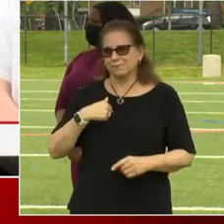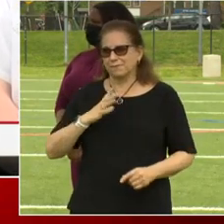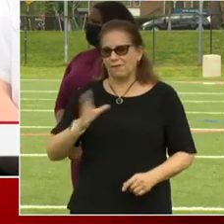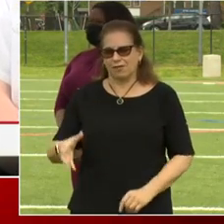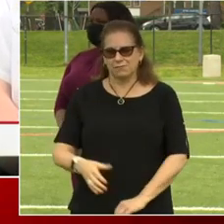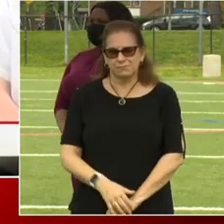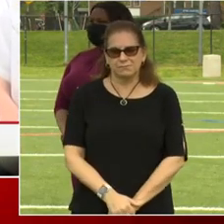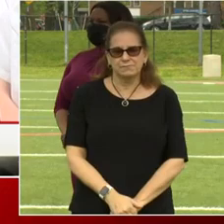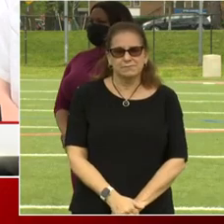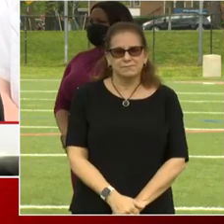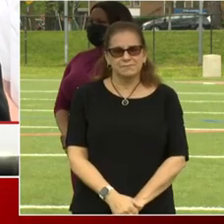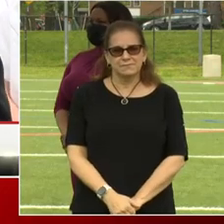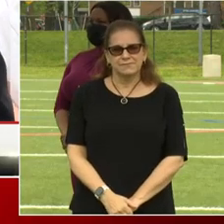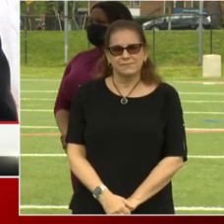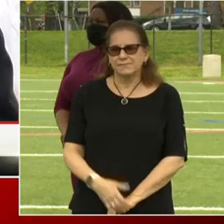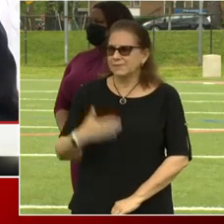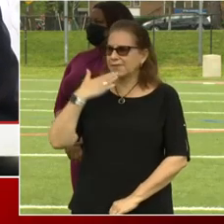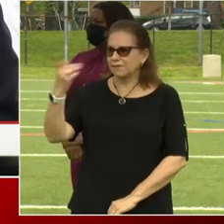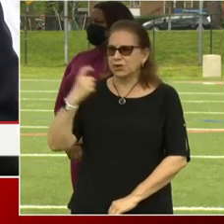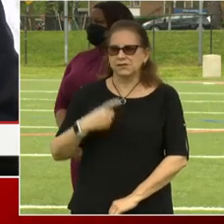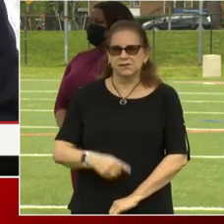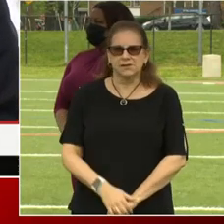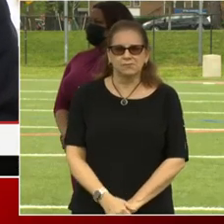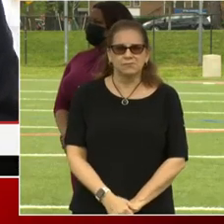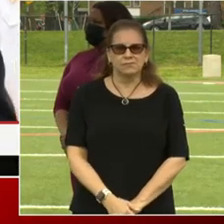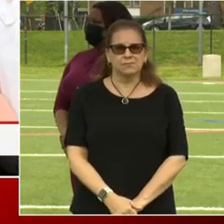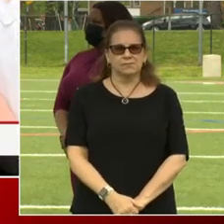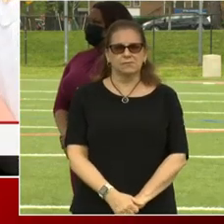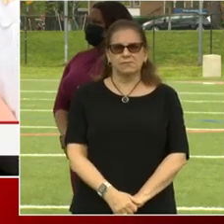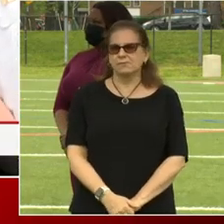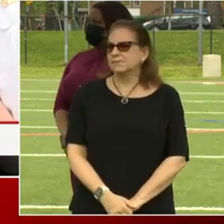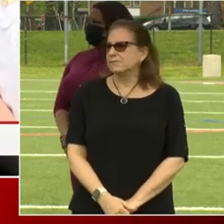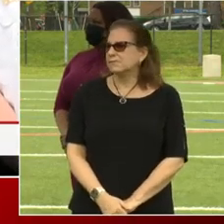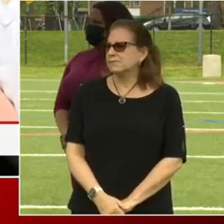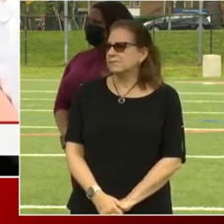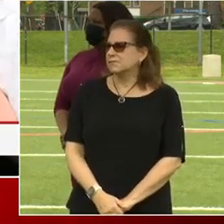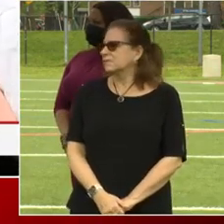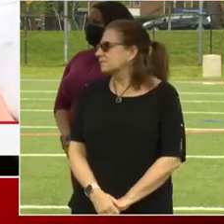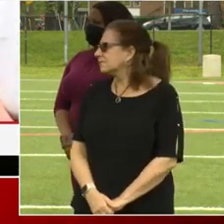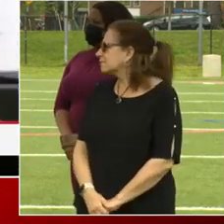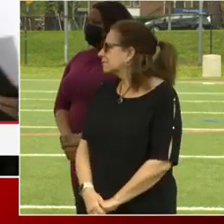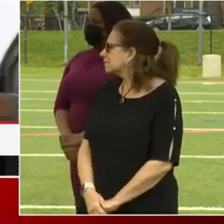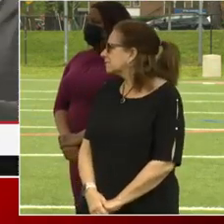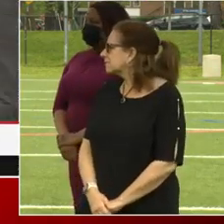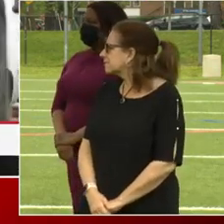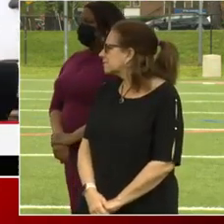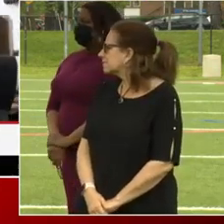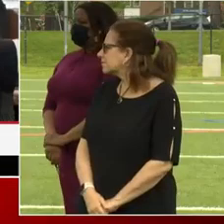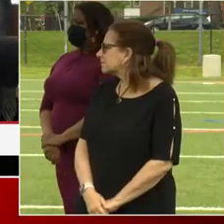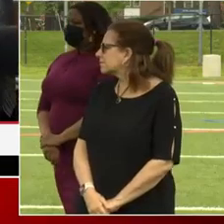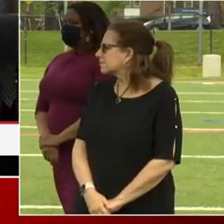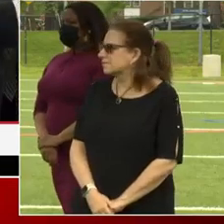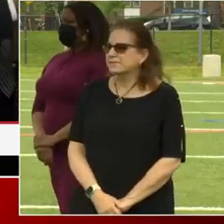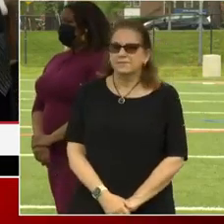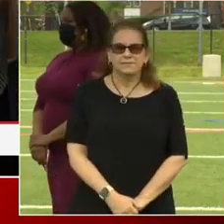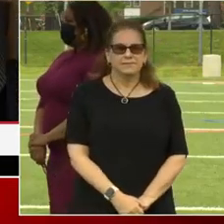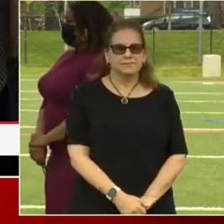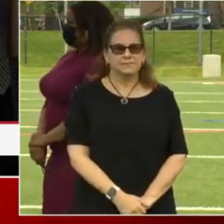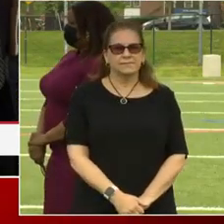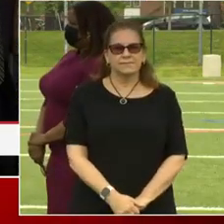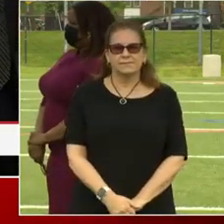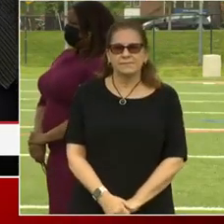If there are no other, thank you for the question, though. If there are no other questions, thank you, Mayor Bowser. Thank you. Thank you,